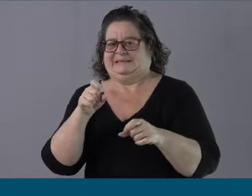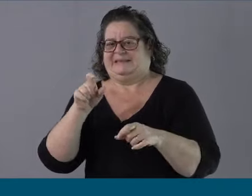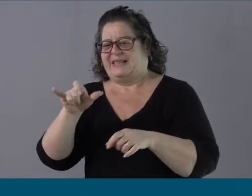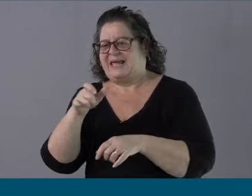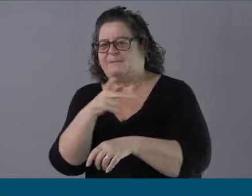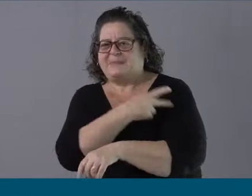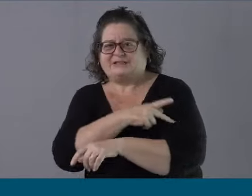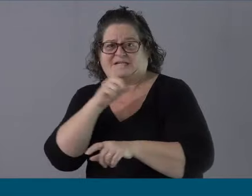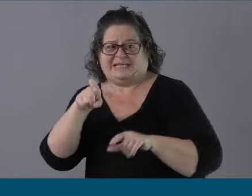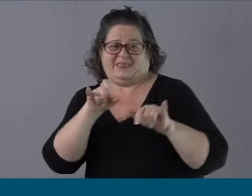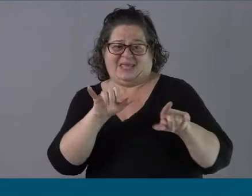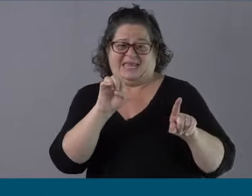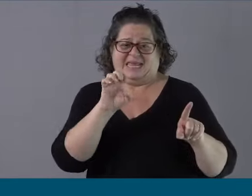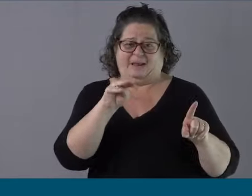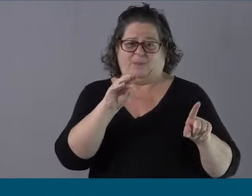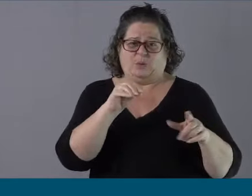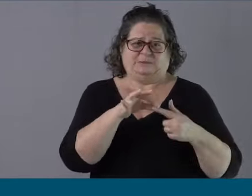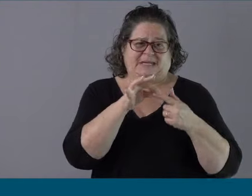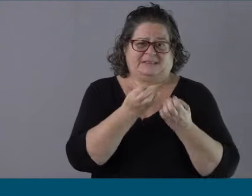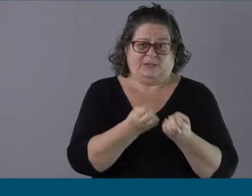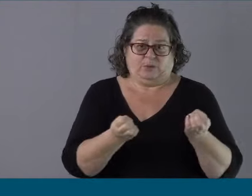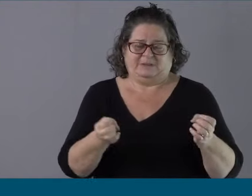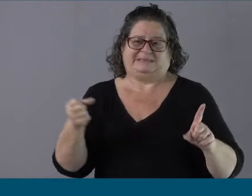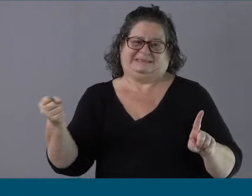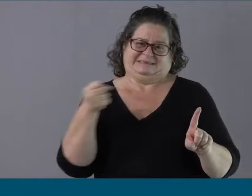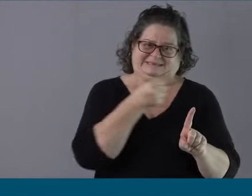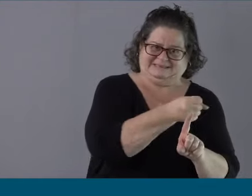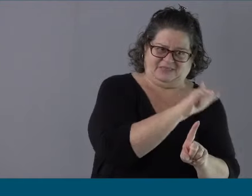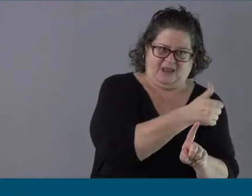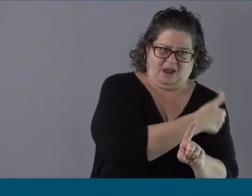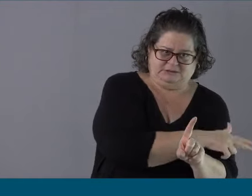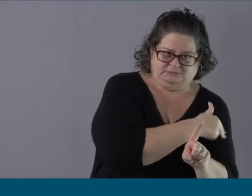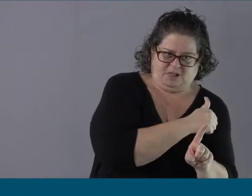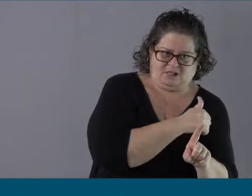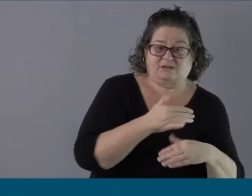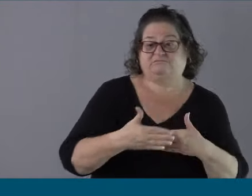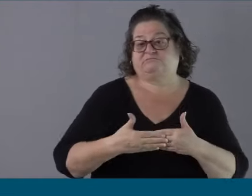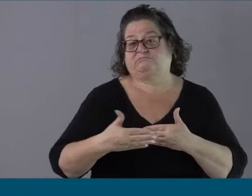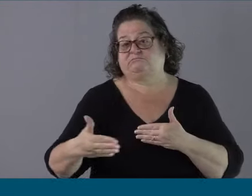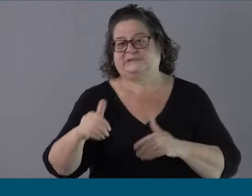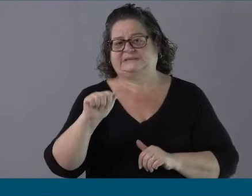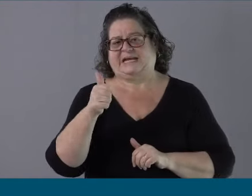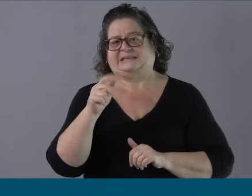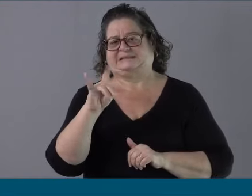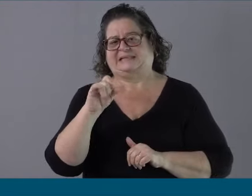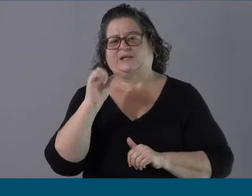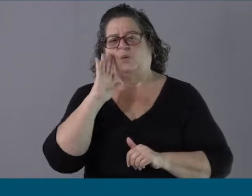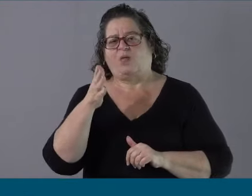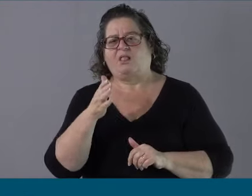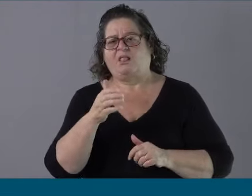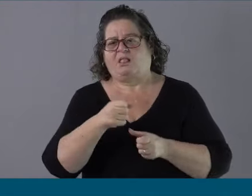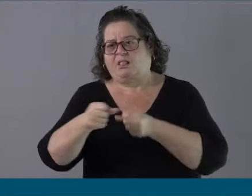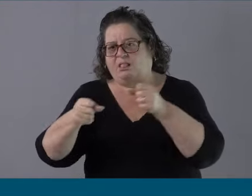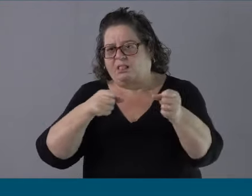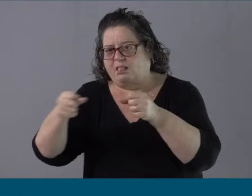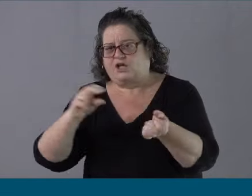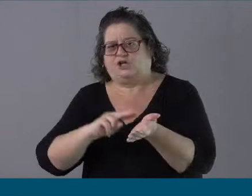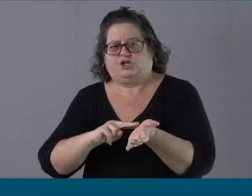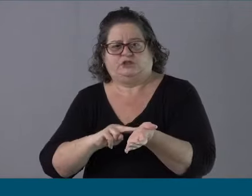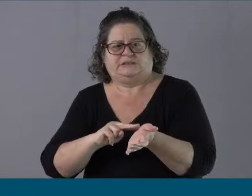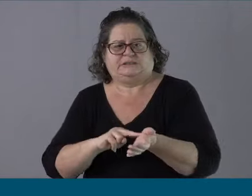10 days, and we are very excited that we were able to offer that to our hospitals. And last week we talked about